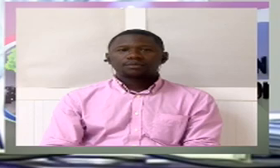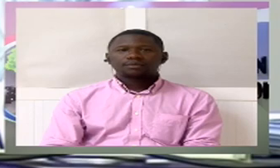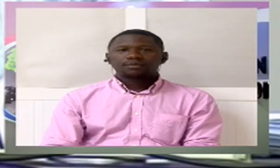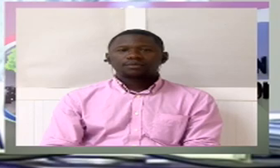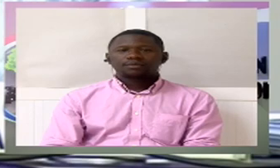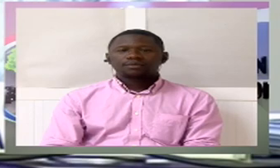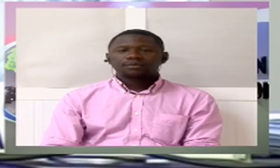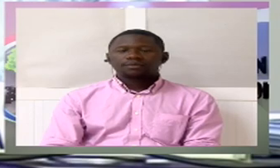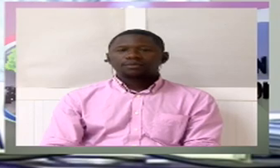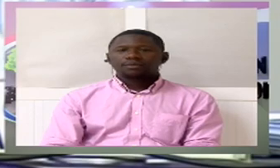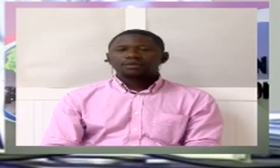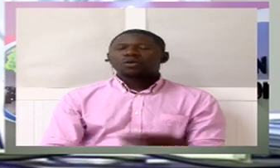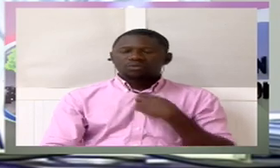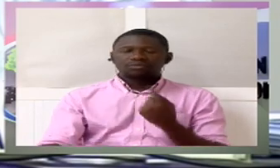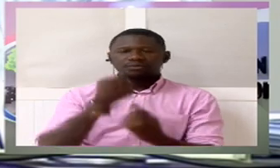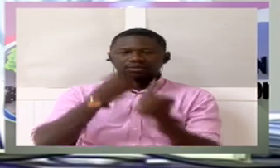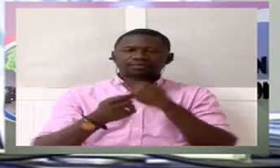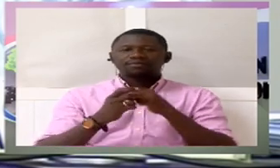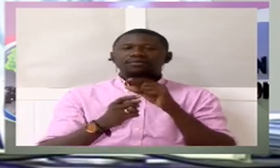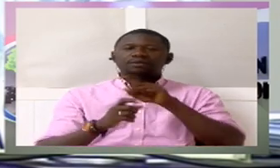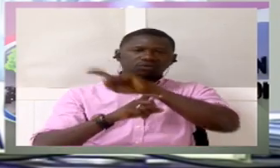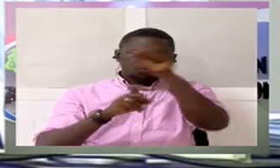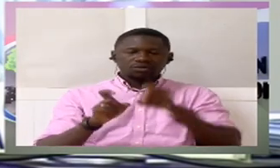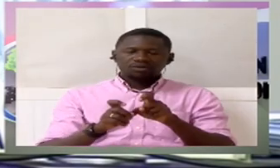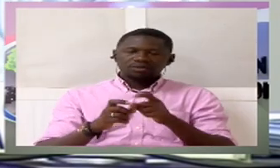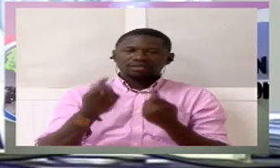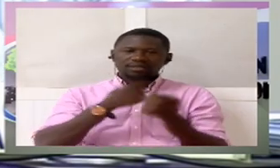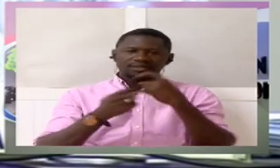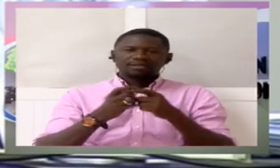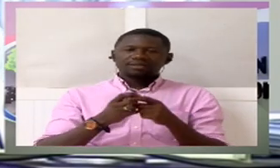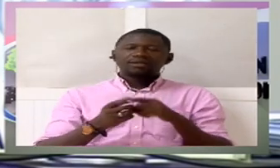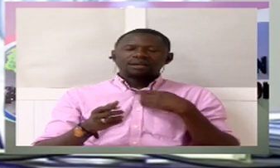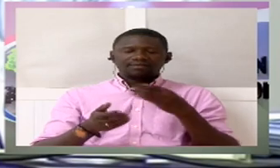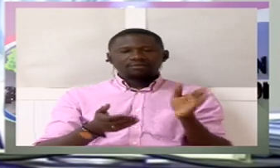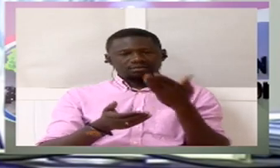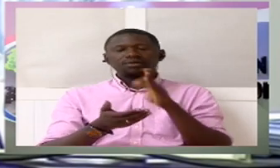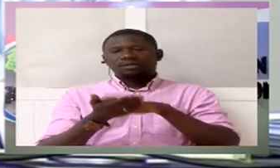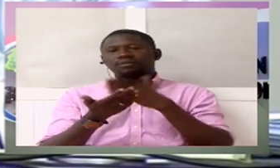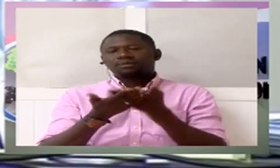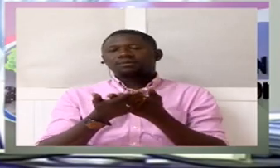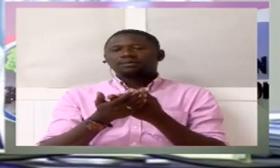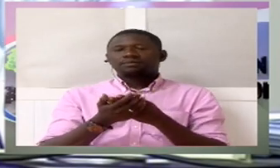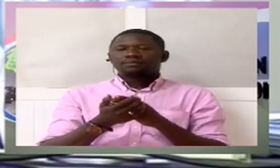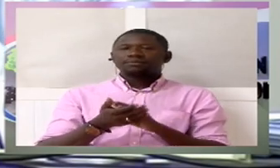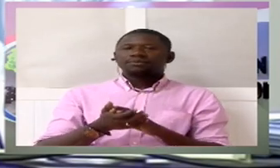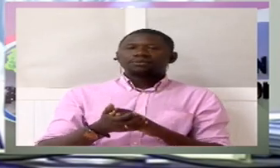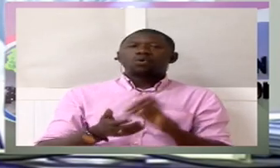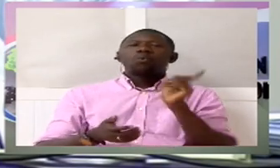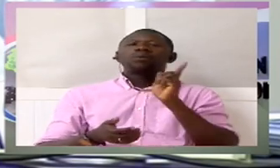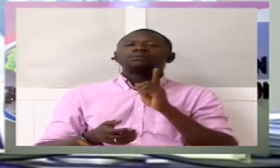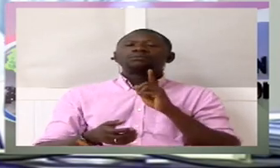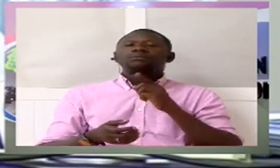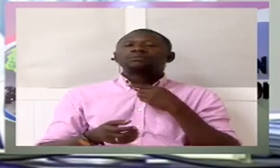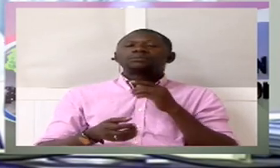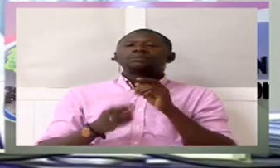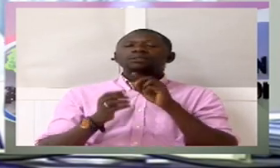let me rephrase the question again, and you would interpret. Okay. I got lost somewhere along the line during the interpretation. Okay. But what I'm saying